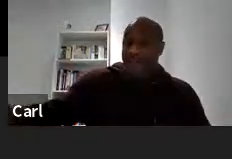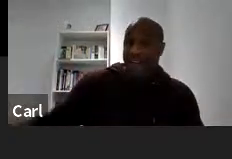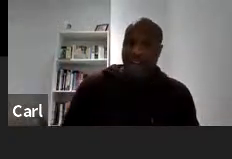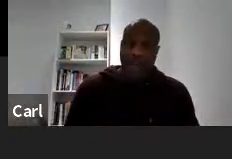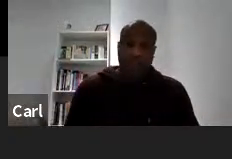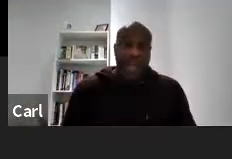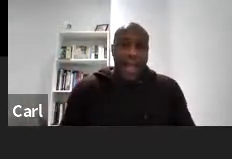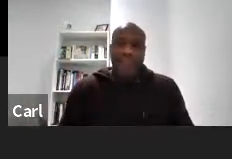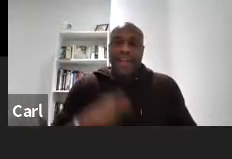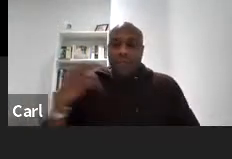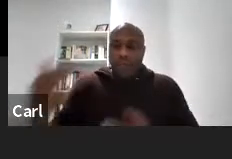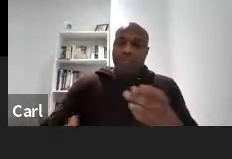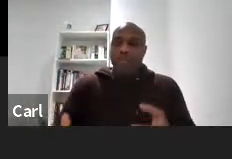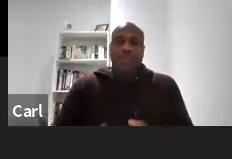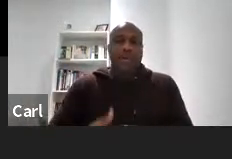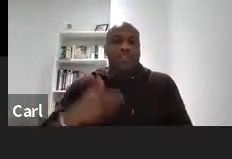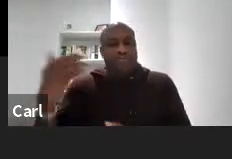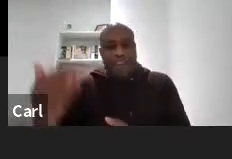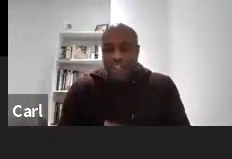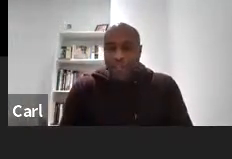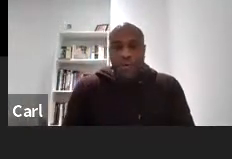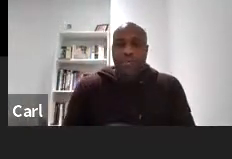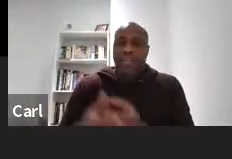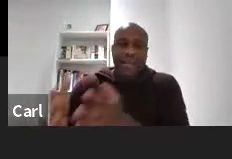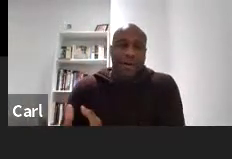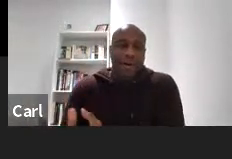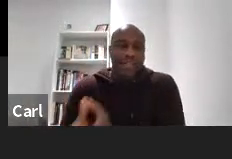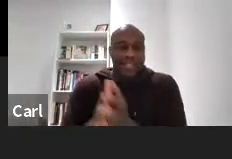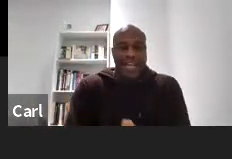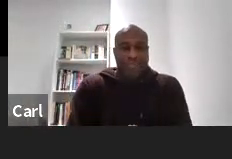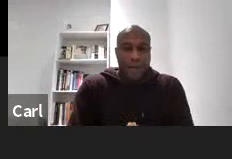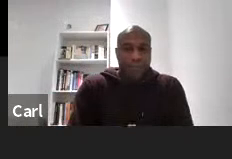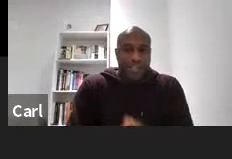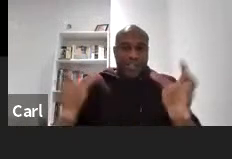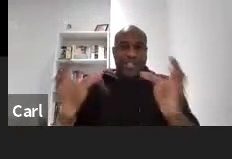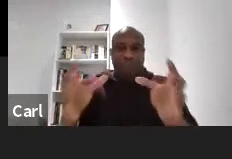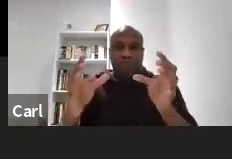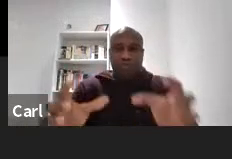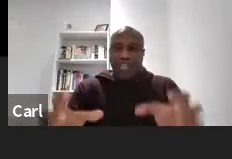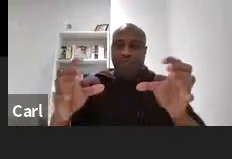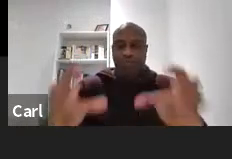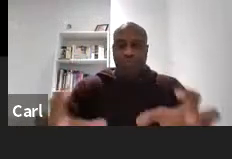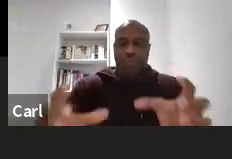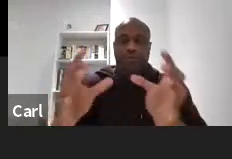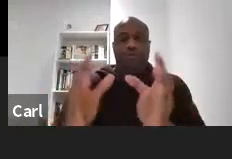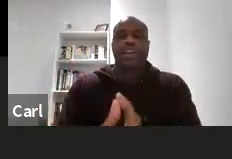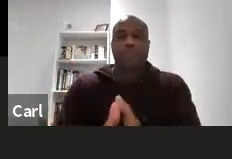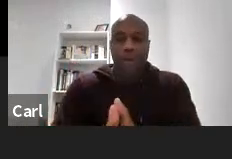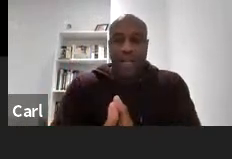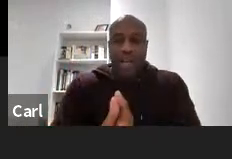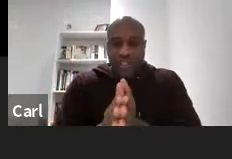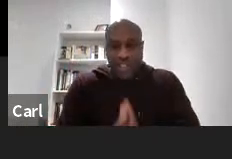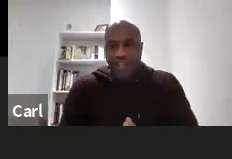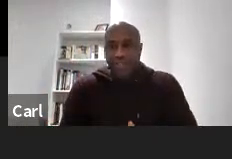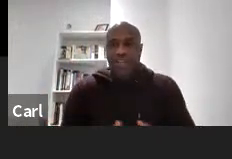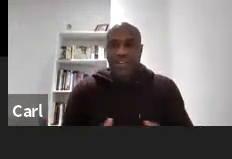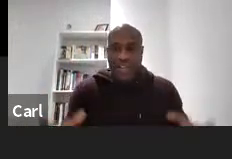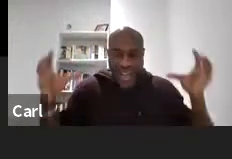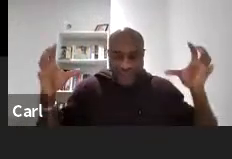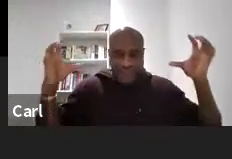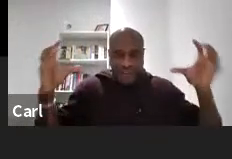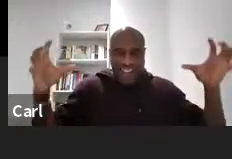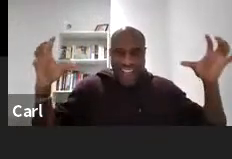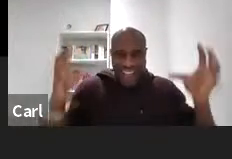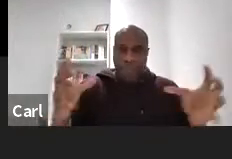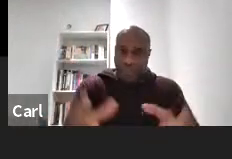of that value, and then also as well the revenue model, the key partners, etc. So this is a really crucial framework to use to